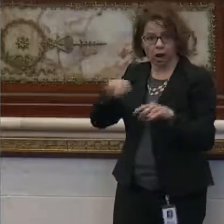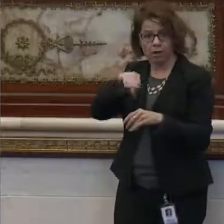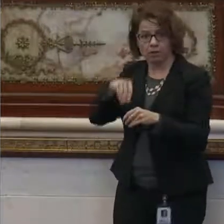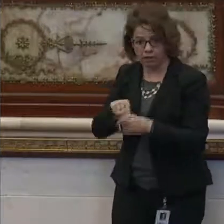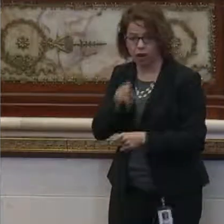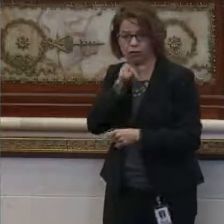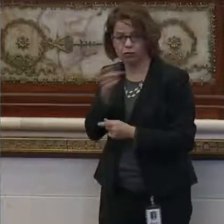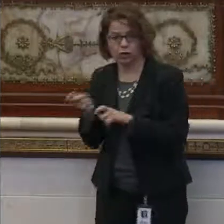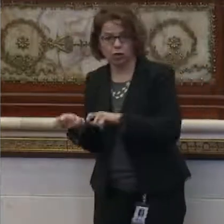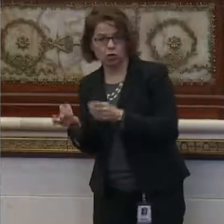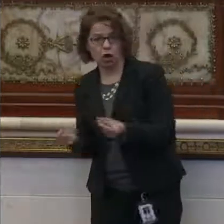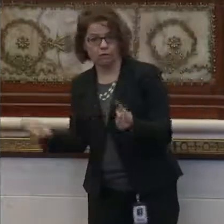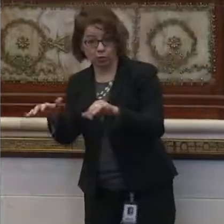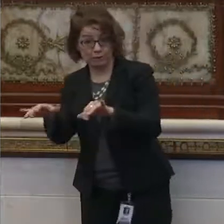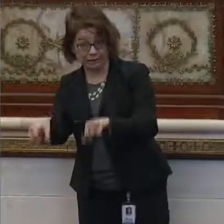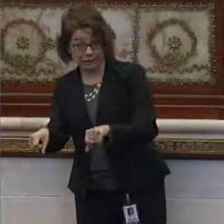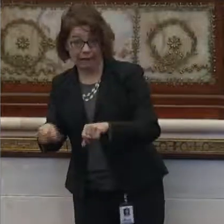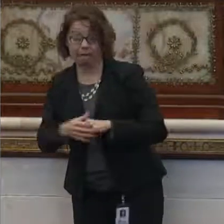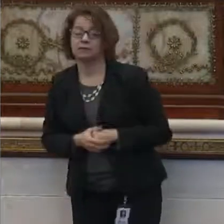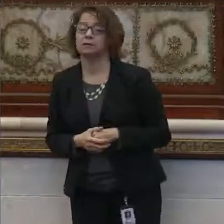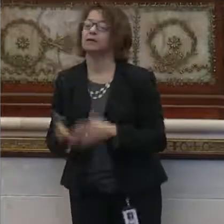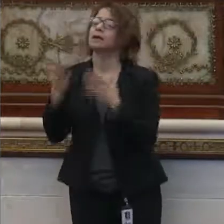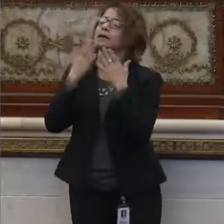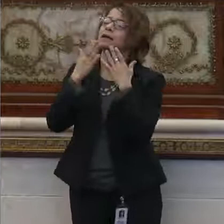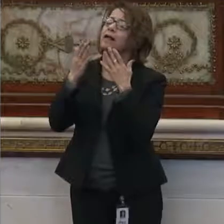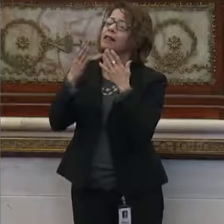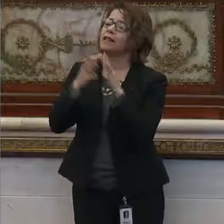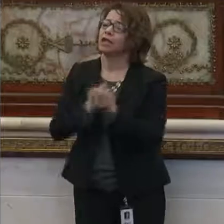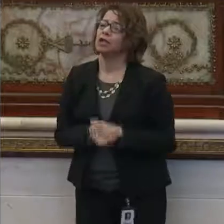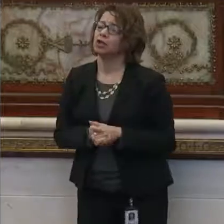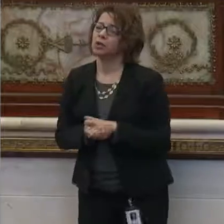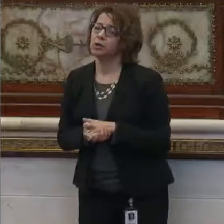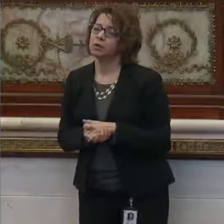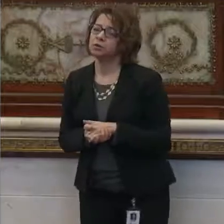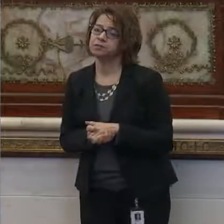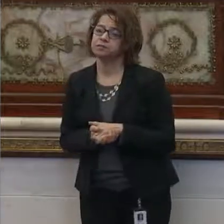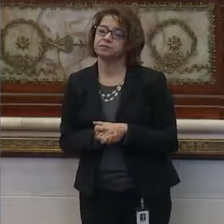course. Thank you so much. Thank you.